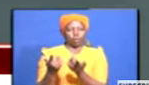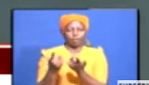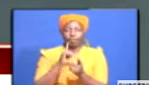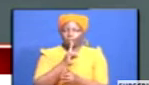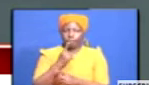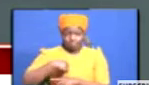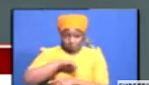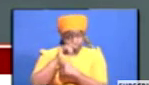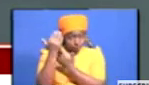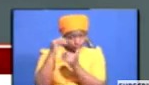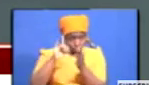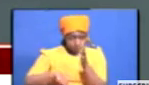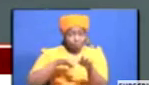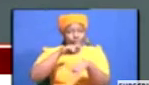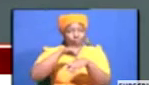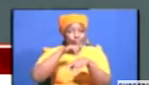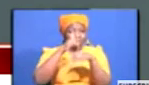when the courts are determined,